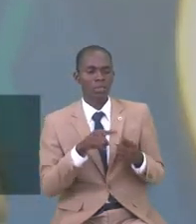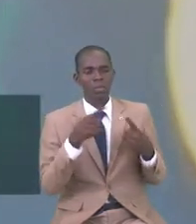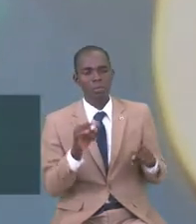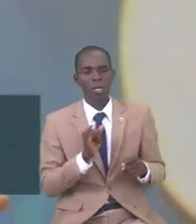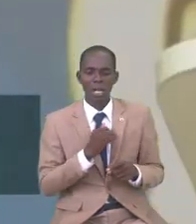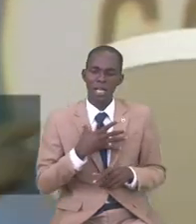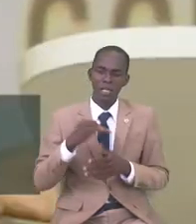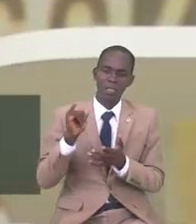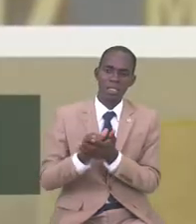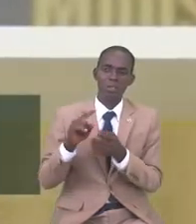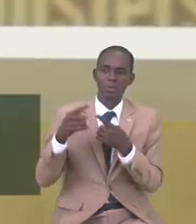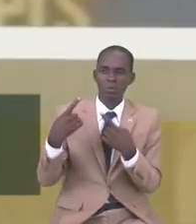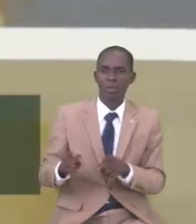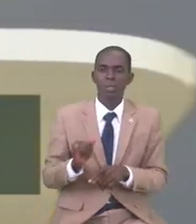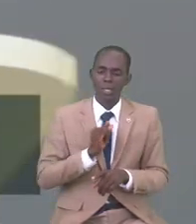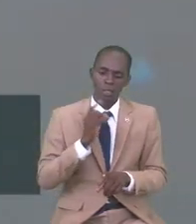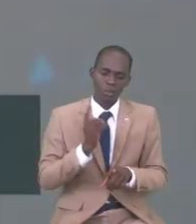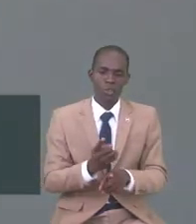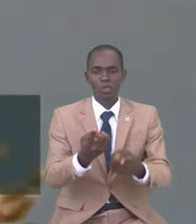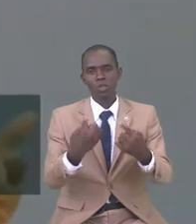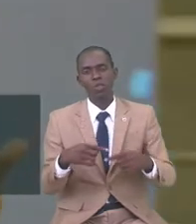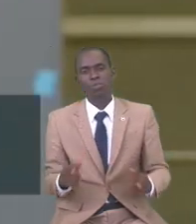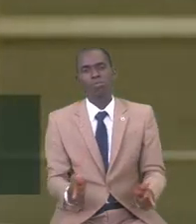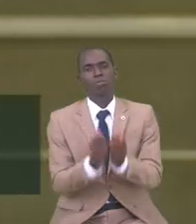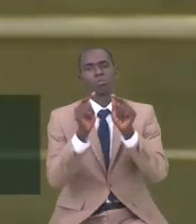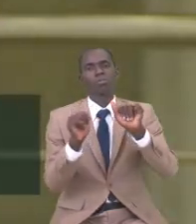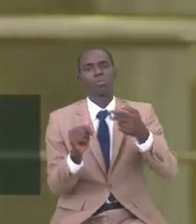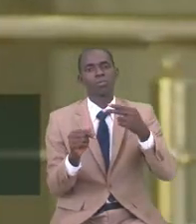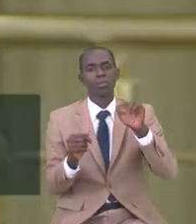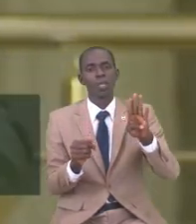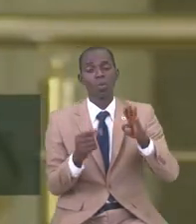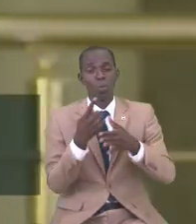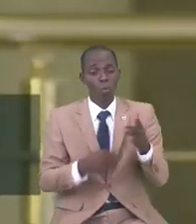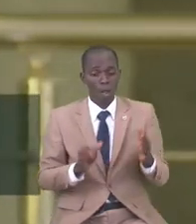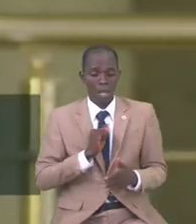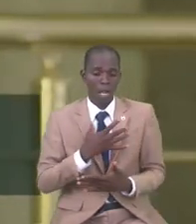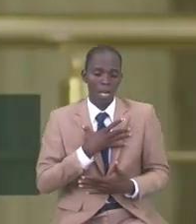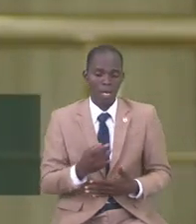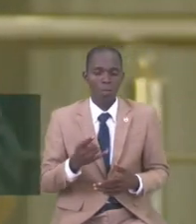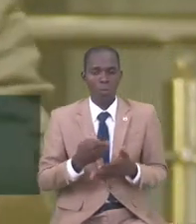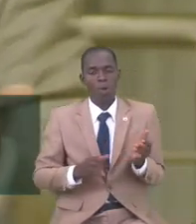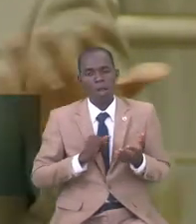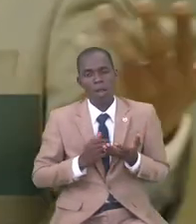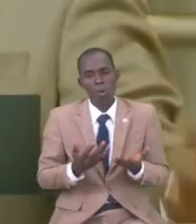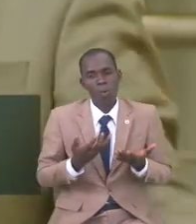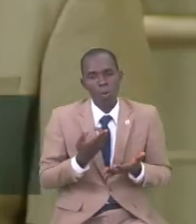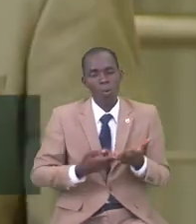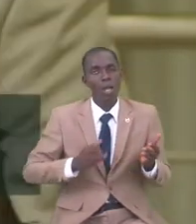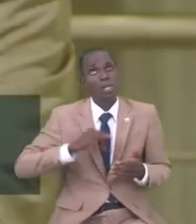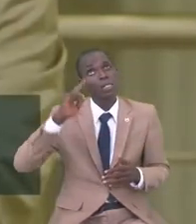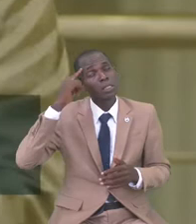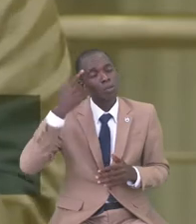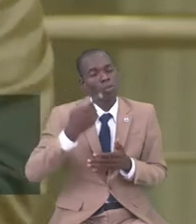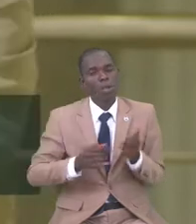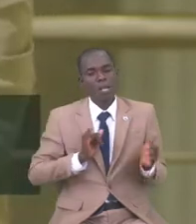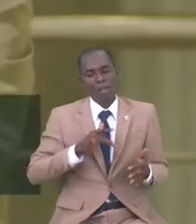happen. And then I just come to Ahab. And what I like, what I wish, what I think, what I